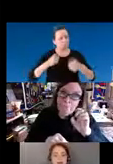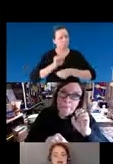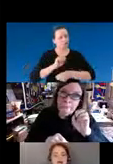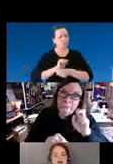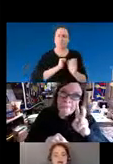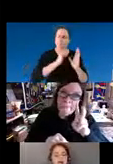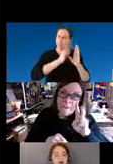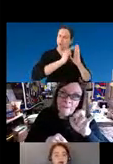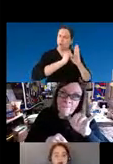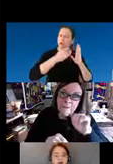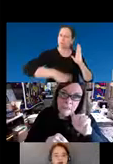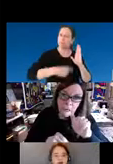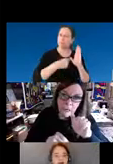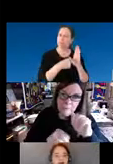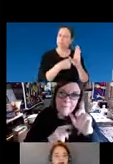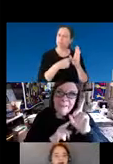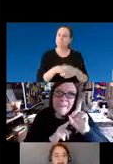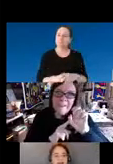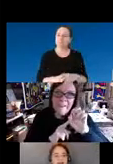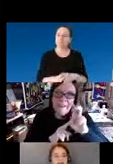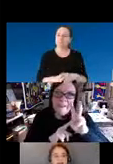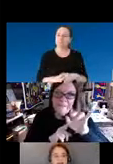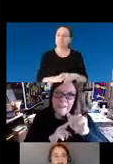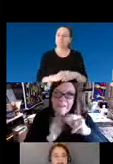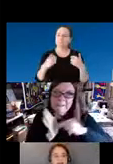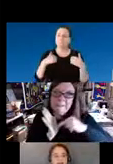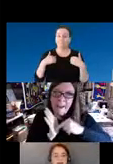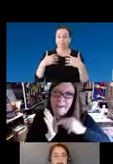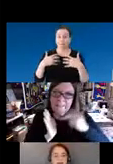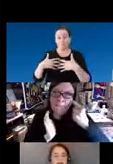I am the founder of Devia,